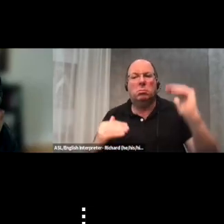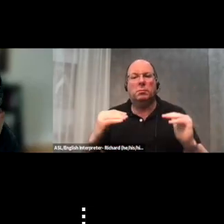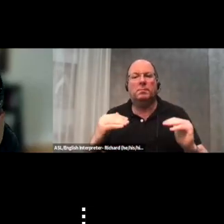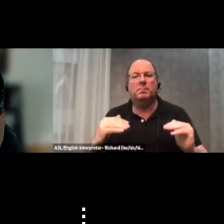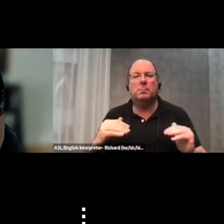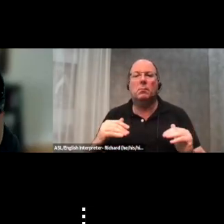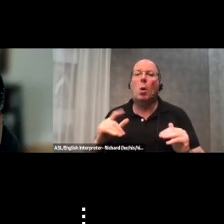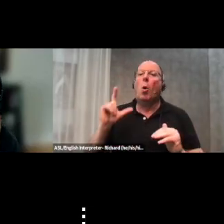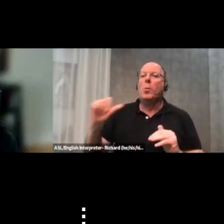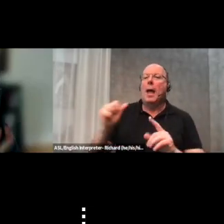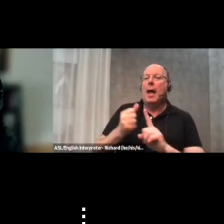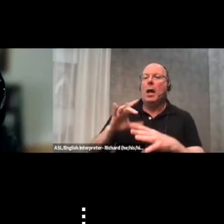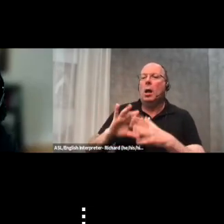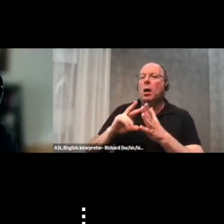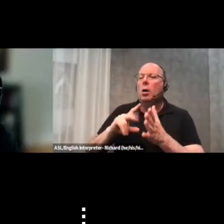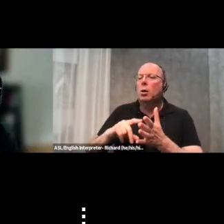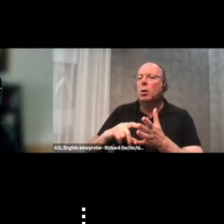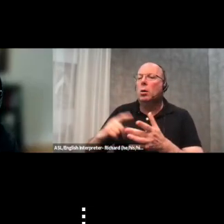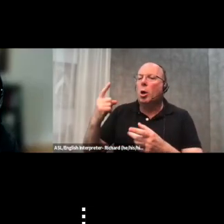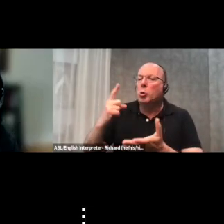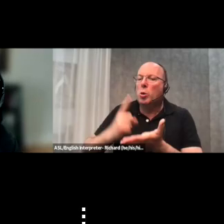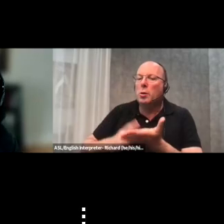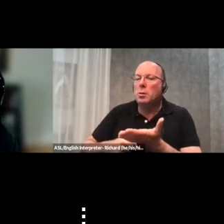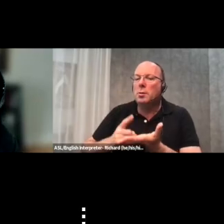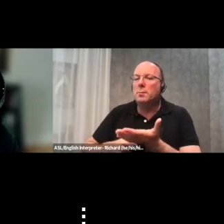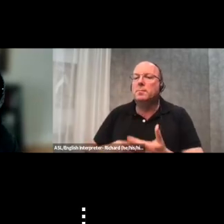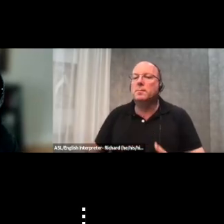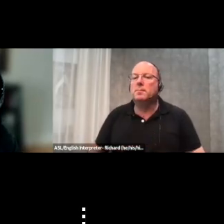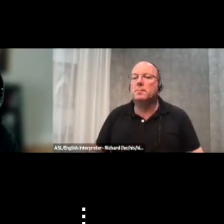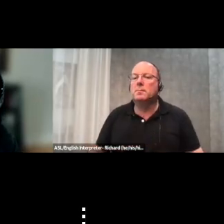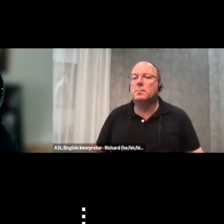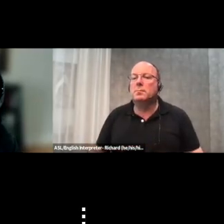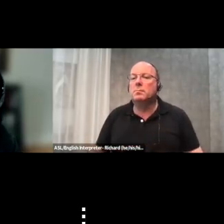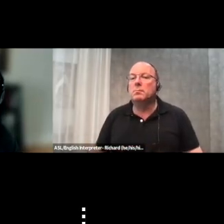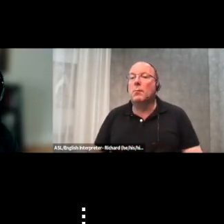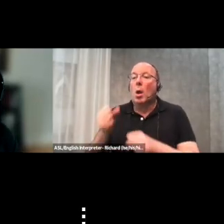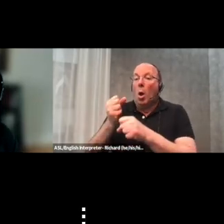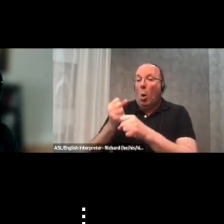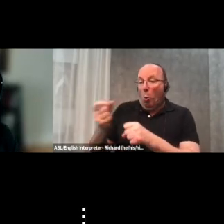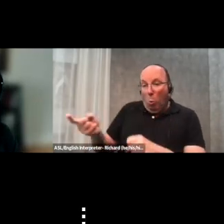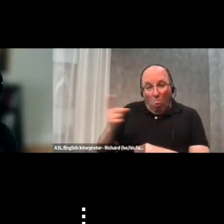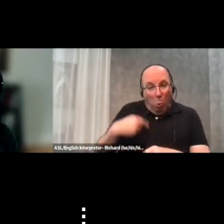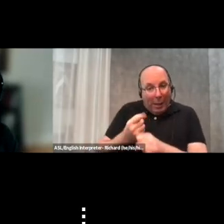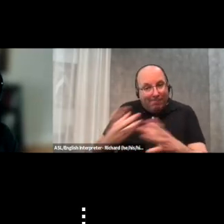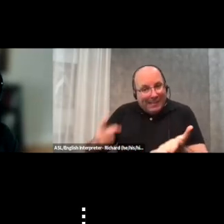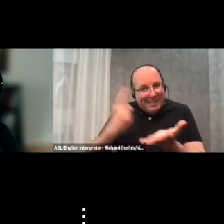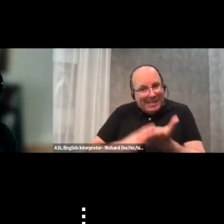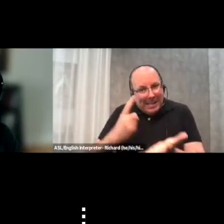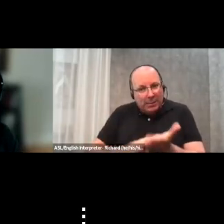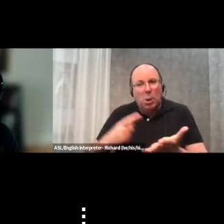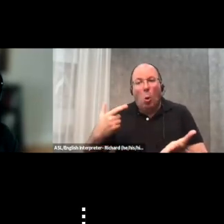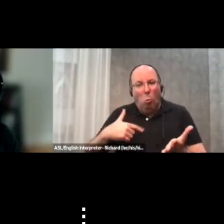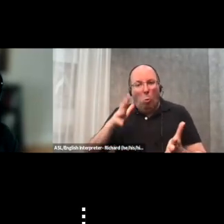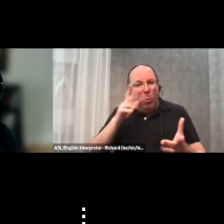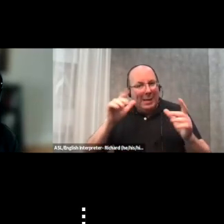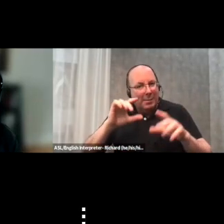this context, are you taking into consideration pre-negotiated power dynamics, or is this just non-negotiated,